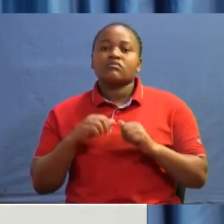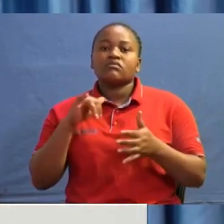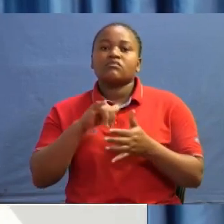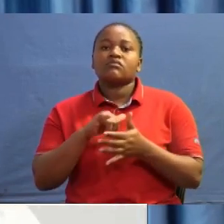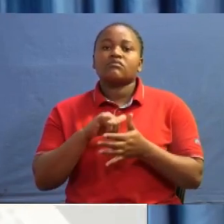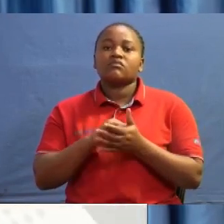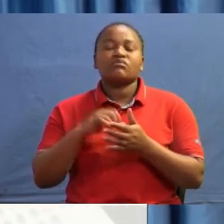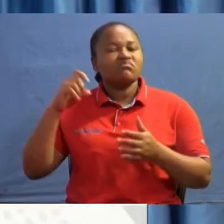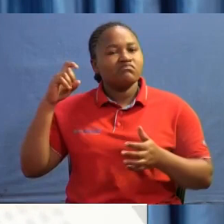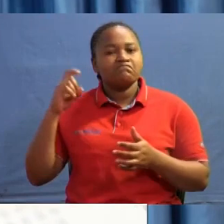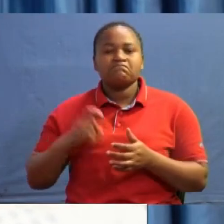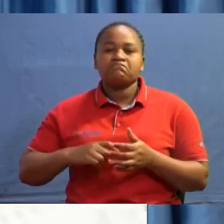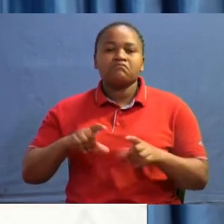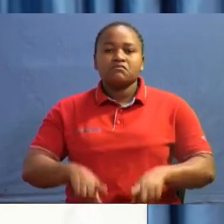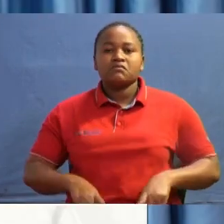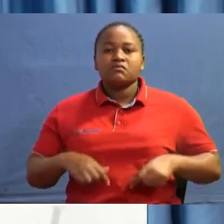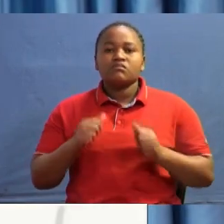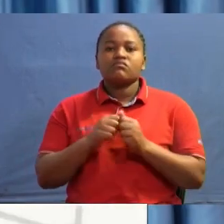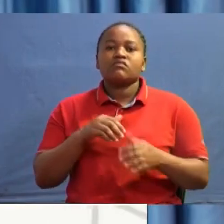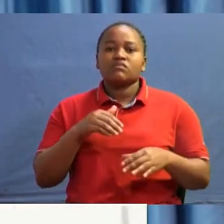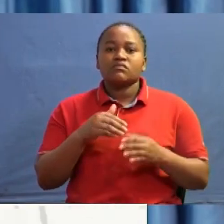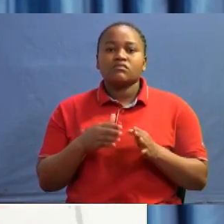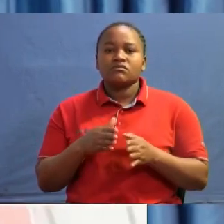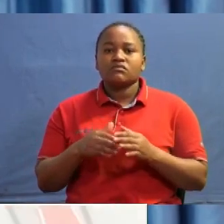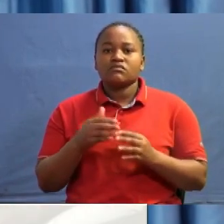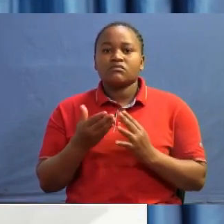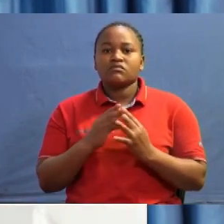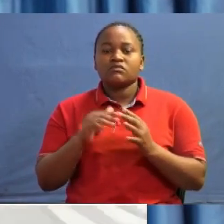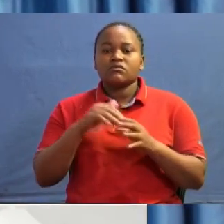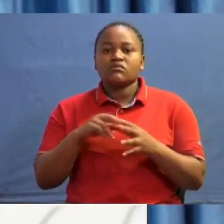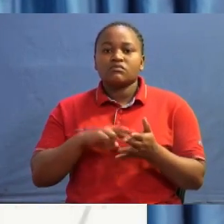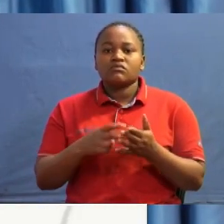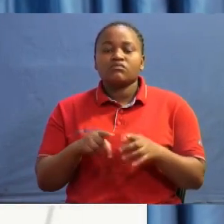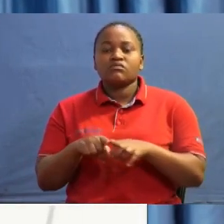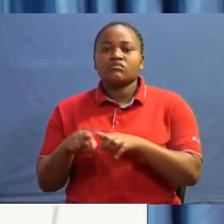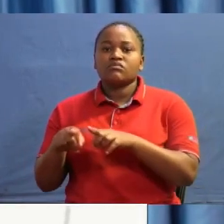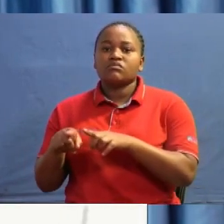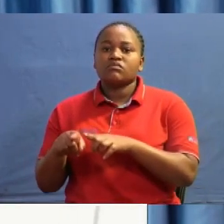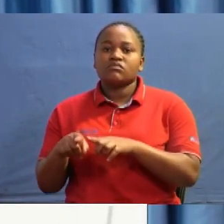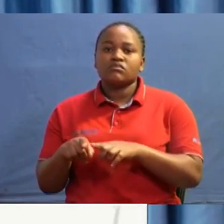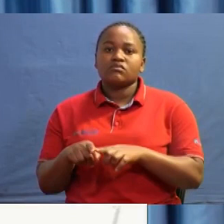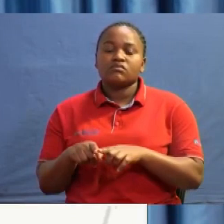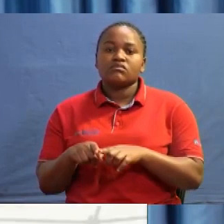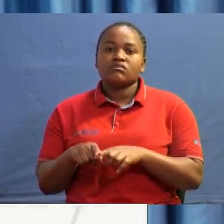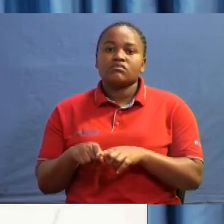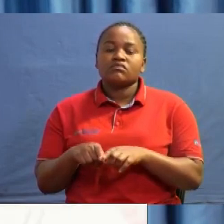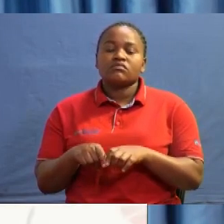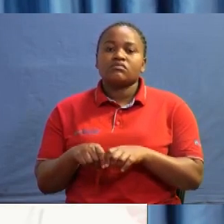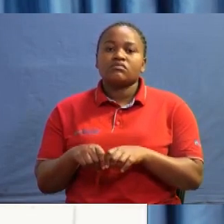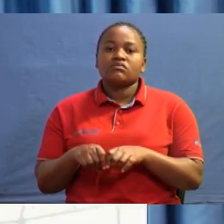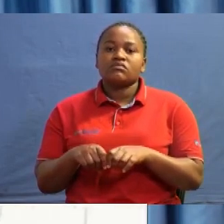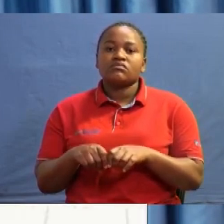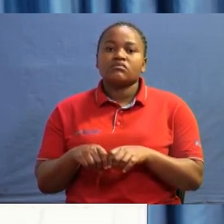that we must live within our means. We must live within our means,